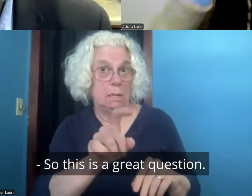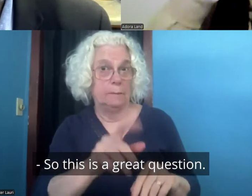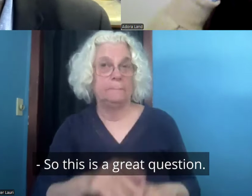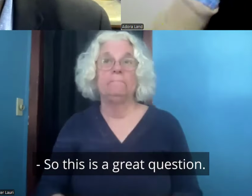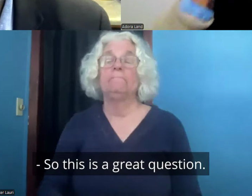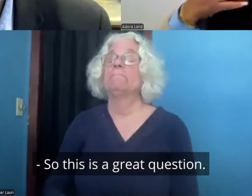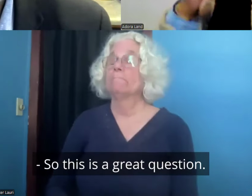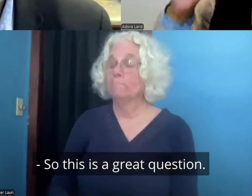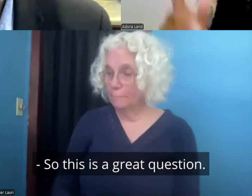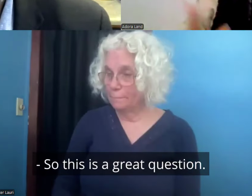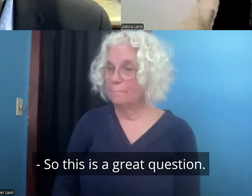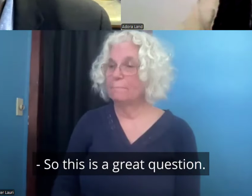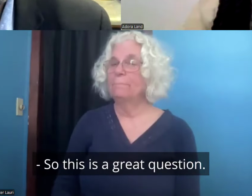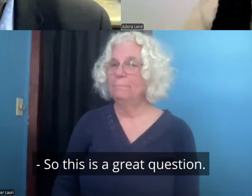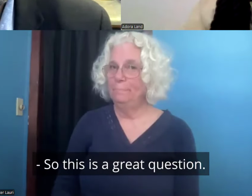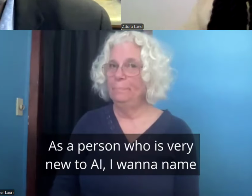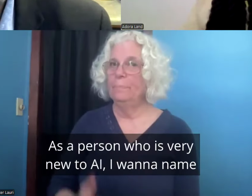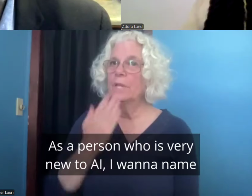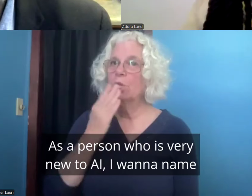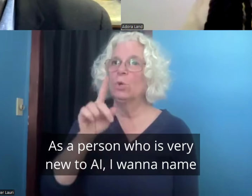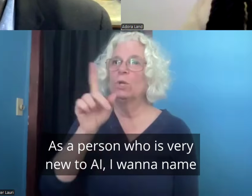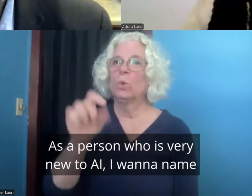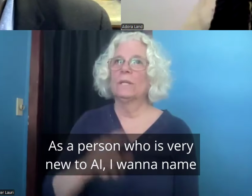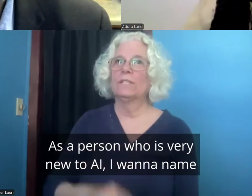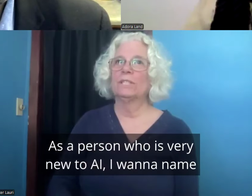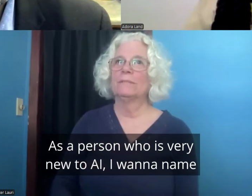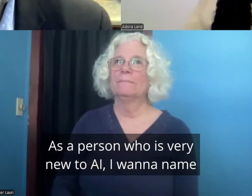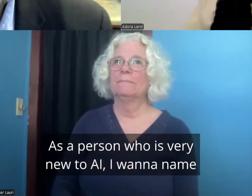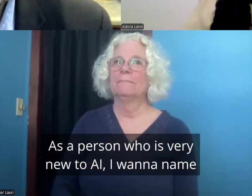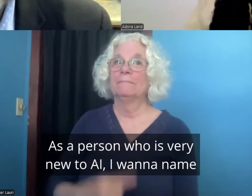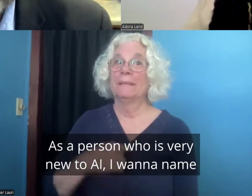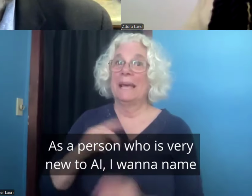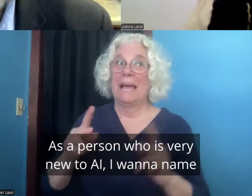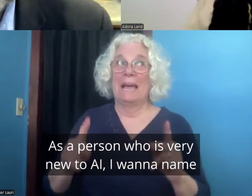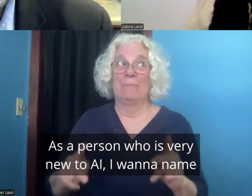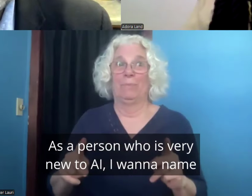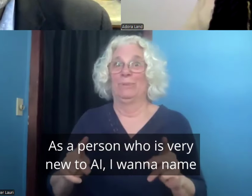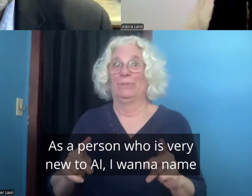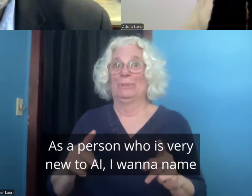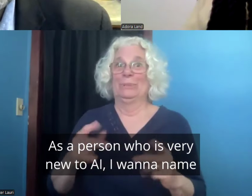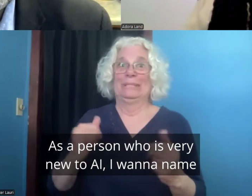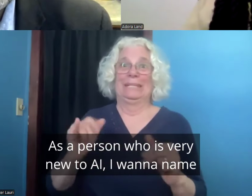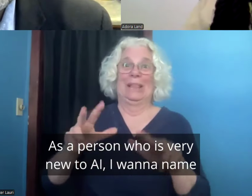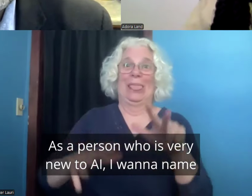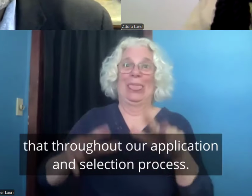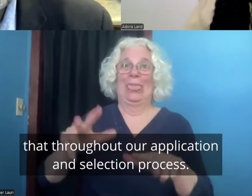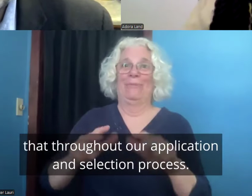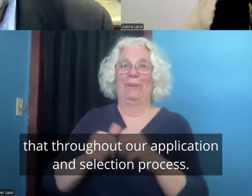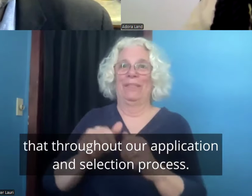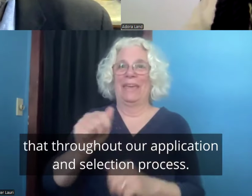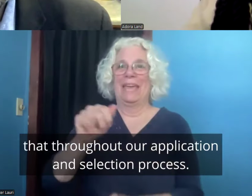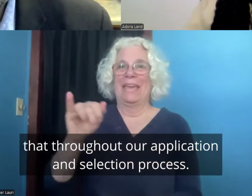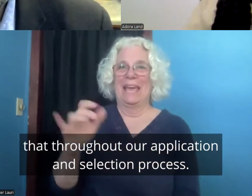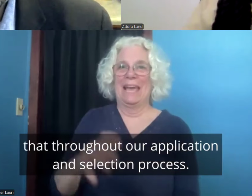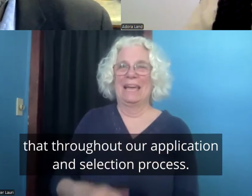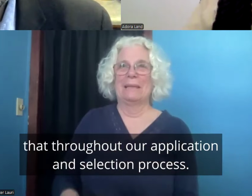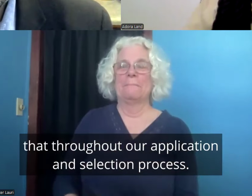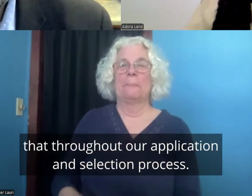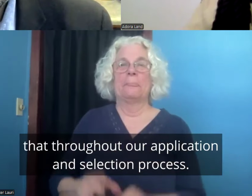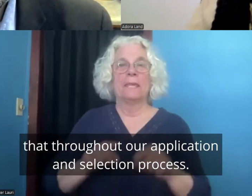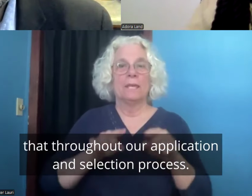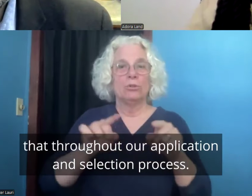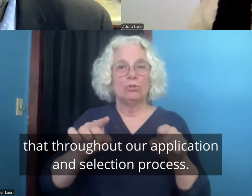So, this is a great question. As a person who is very new to AI, I want to name that throughout our application